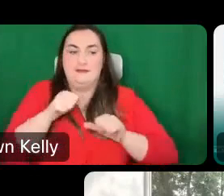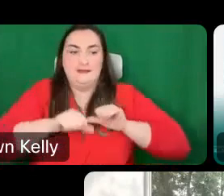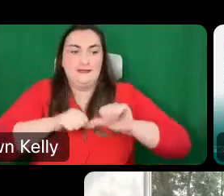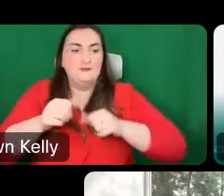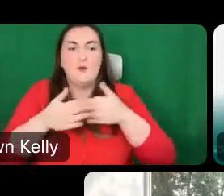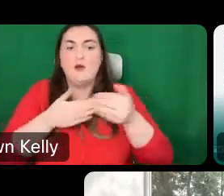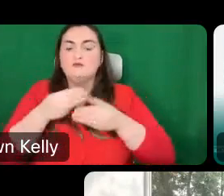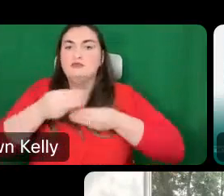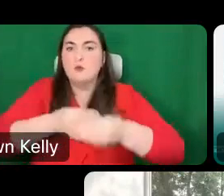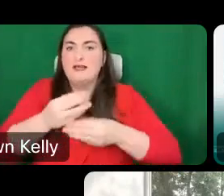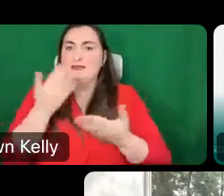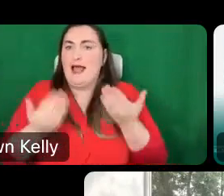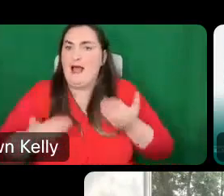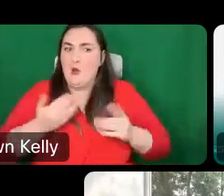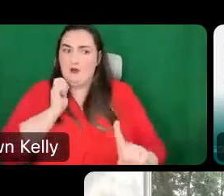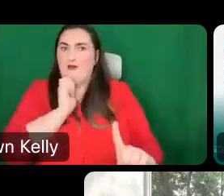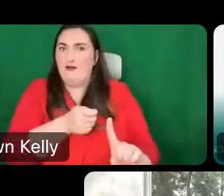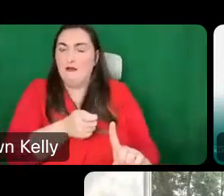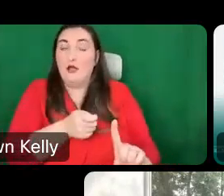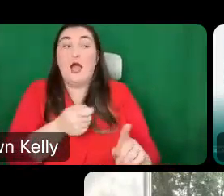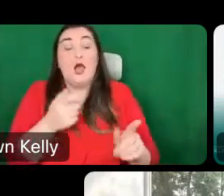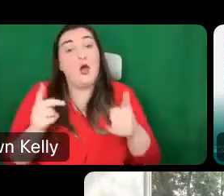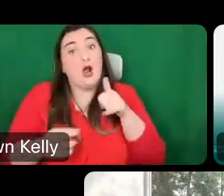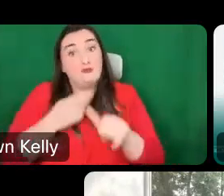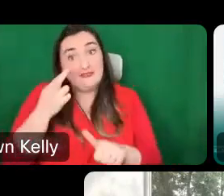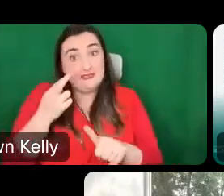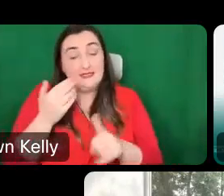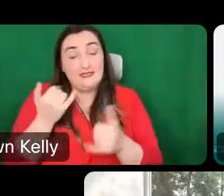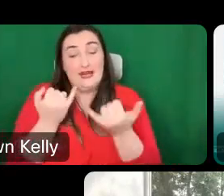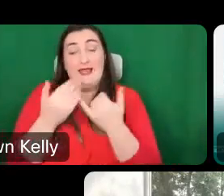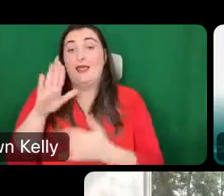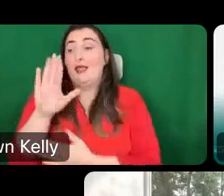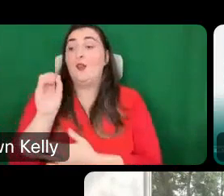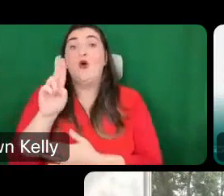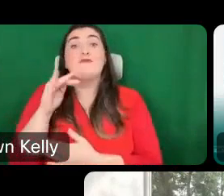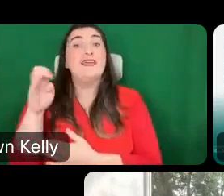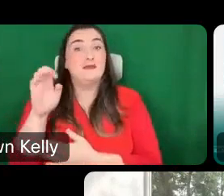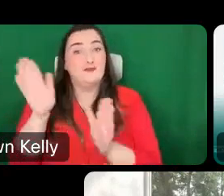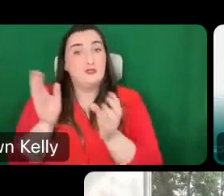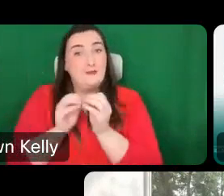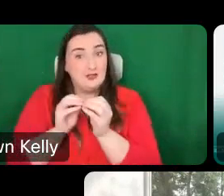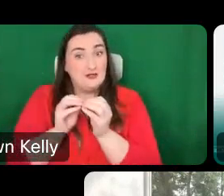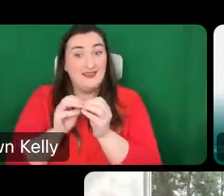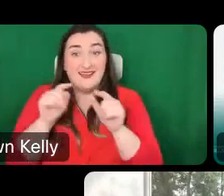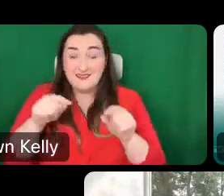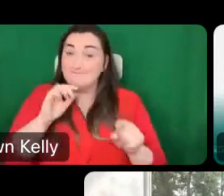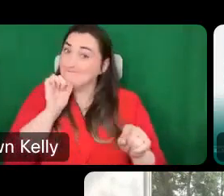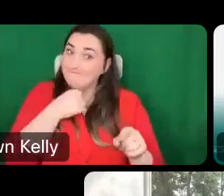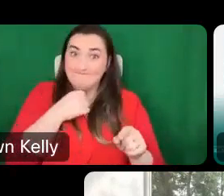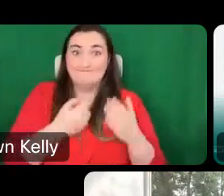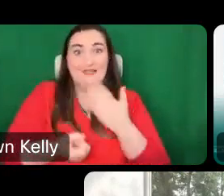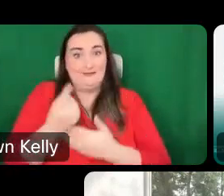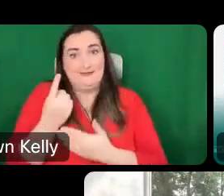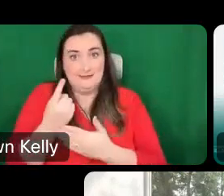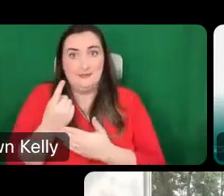we going to do that? And we already, like as Lorraine already referred to earlier, these are serious incidents.